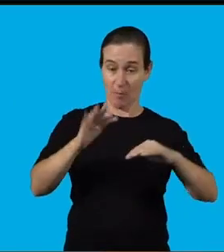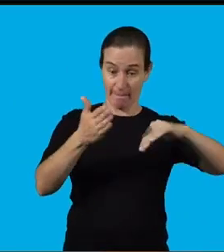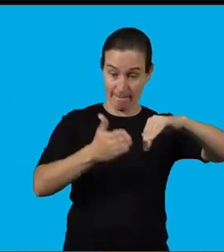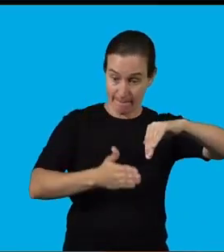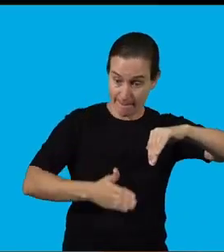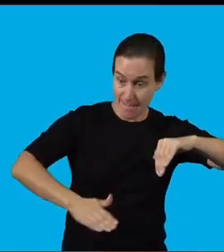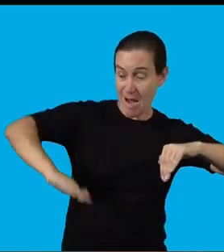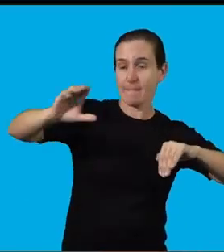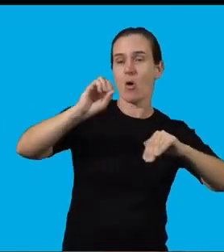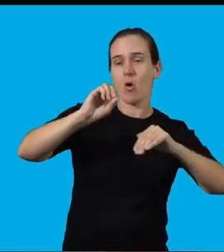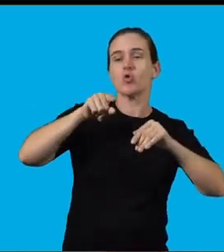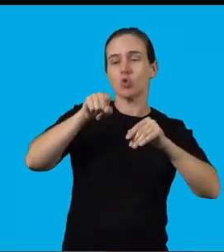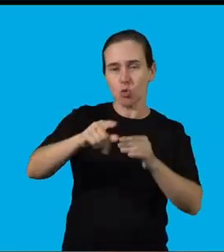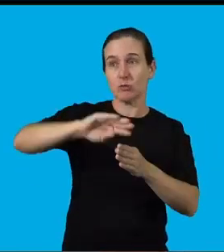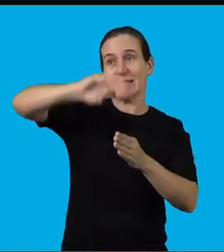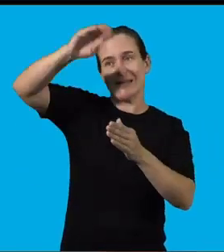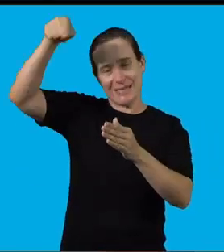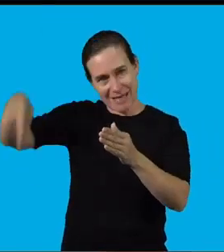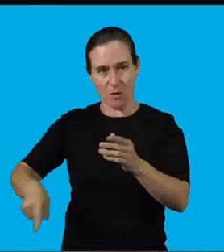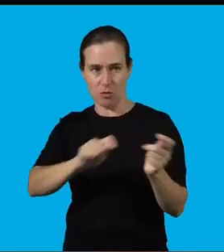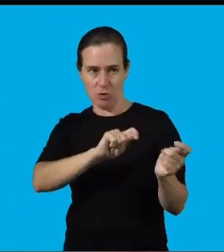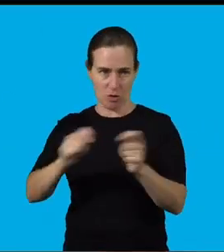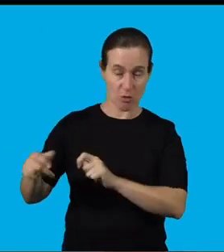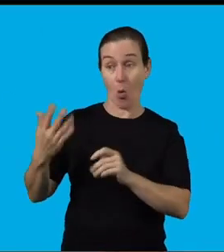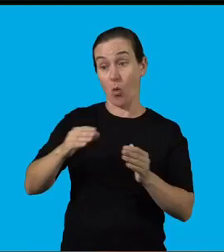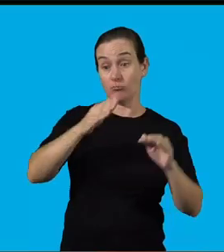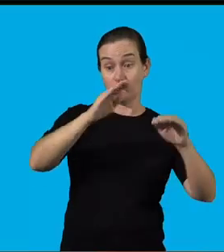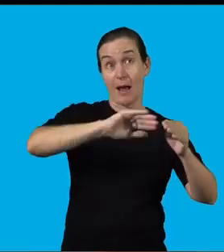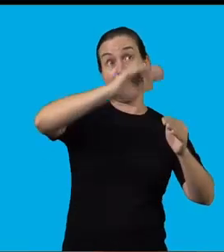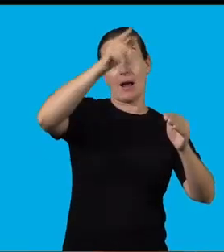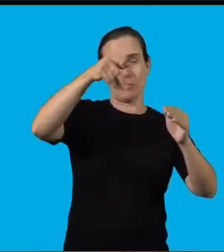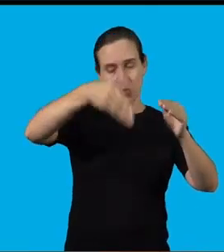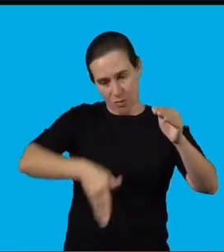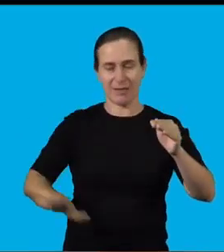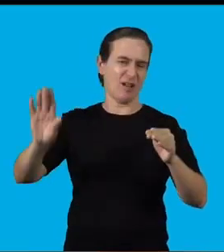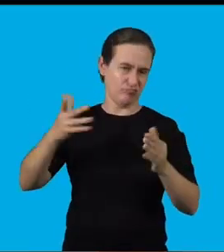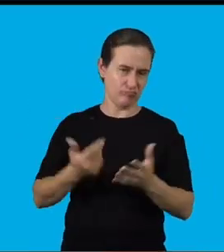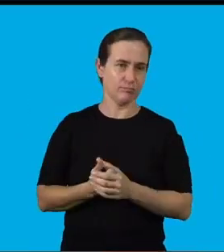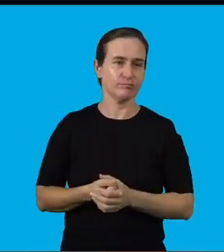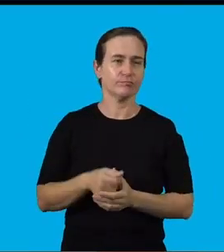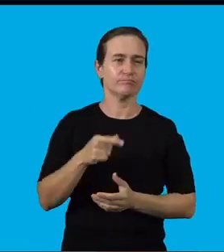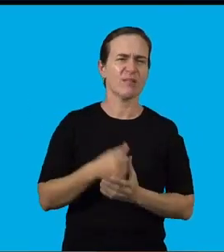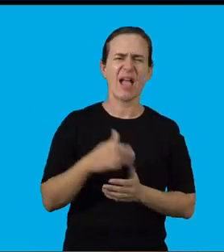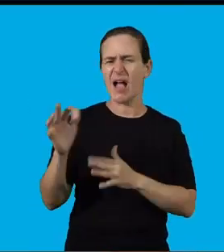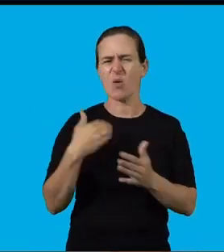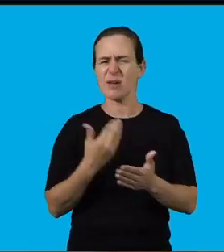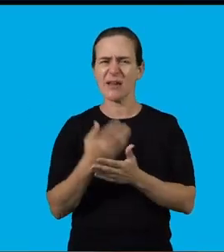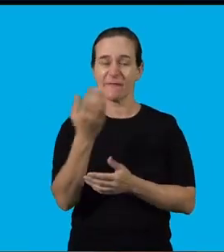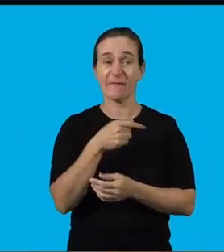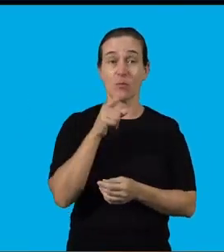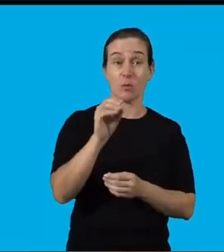concave up to concave down, or from concave down to concave up. We find the point of inflection by setting the